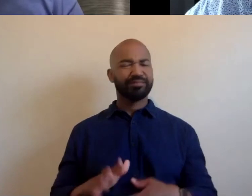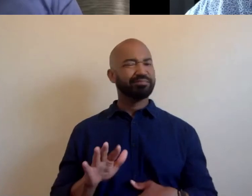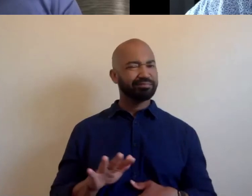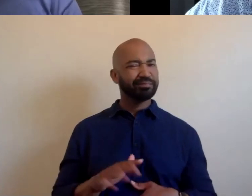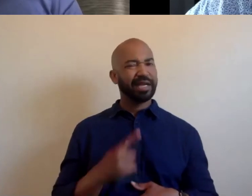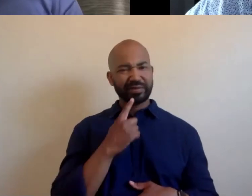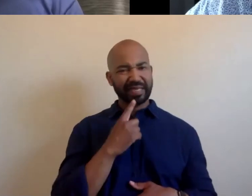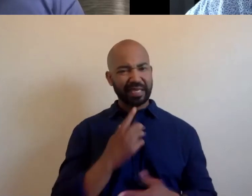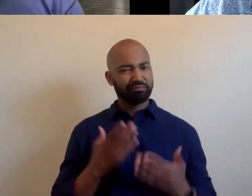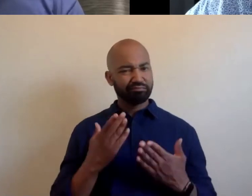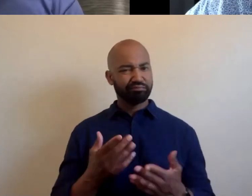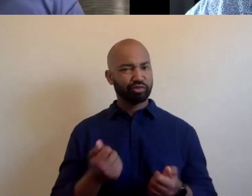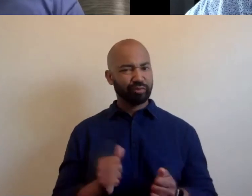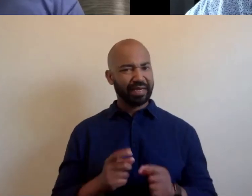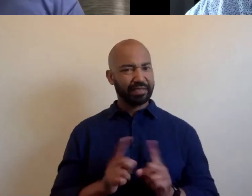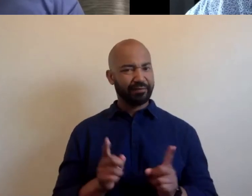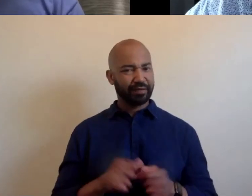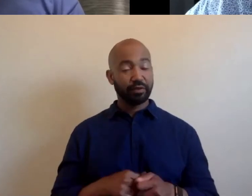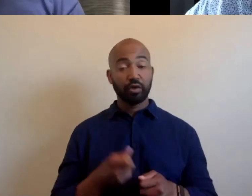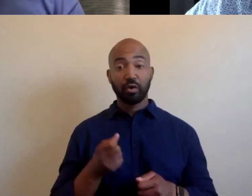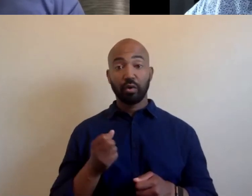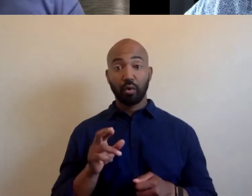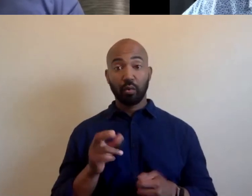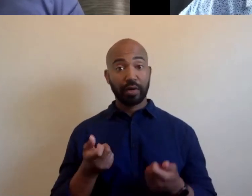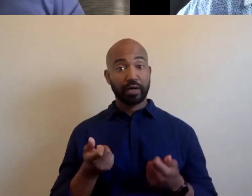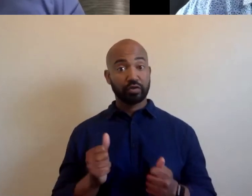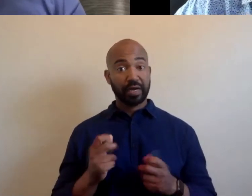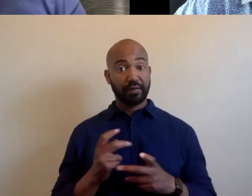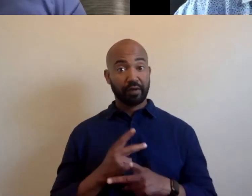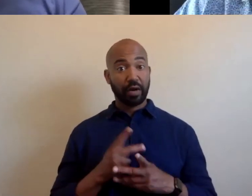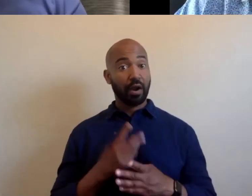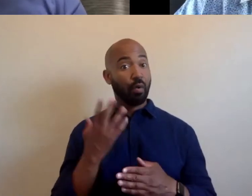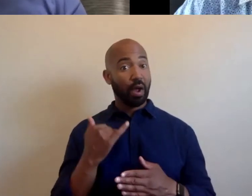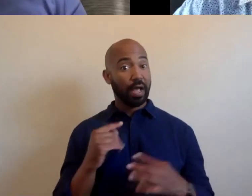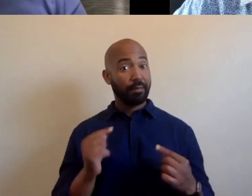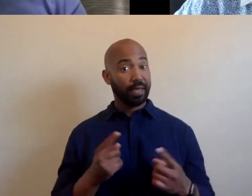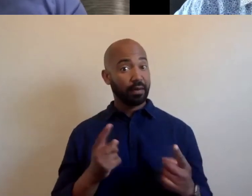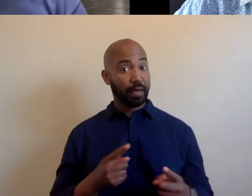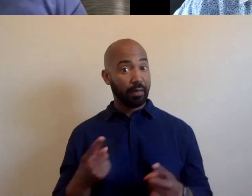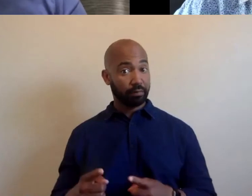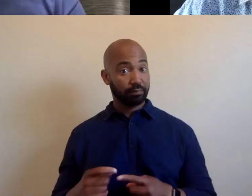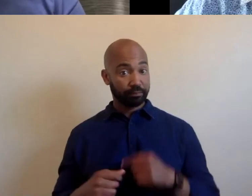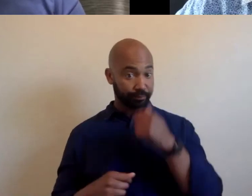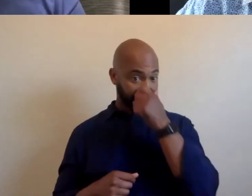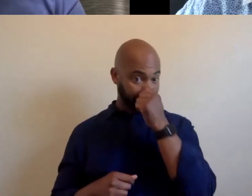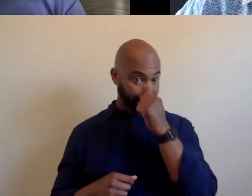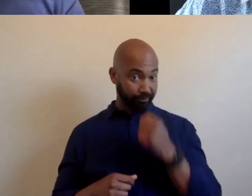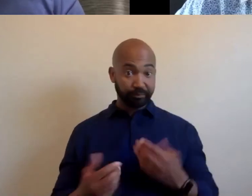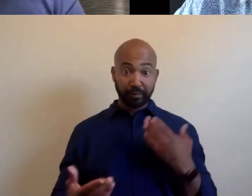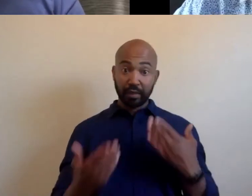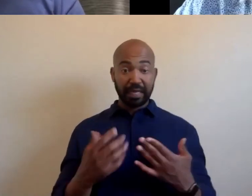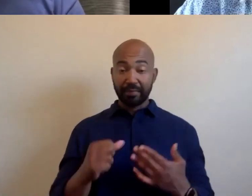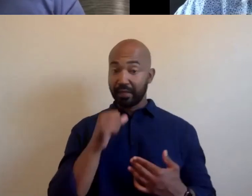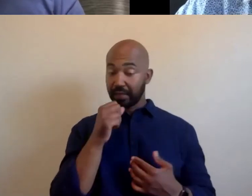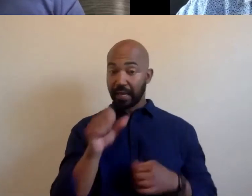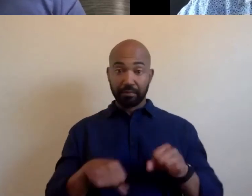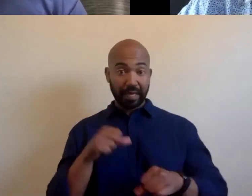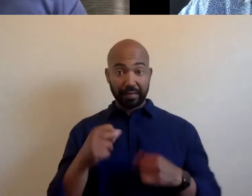different, or better understanding what's causing the pain. So is it that the bicycle doesn't fit